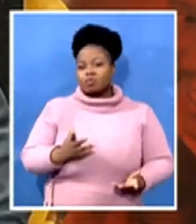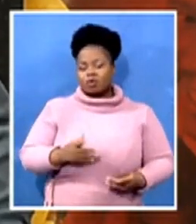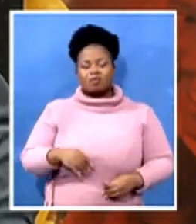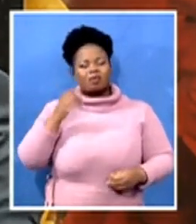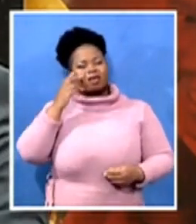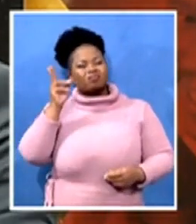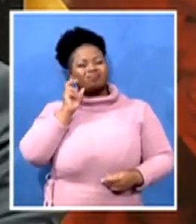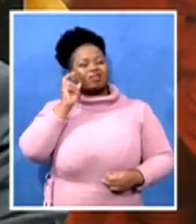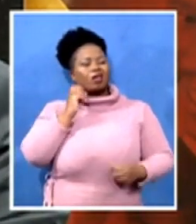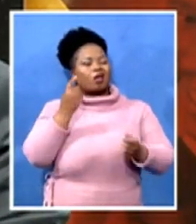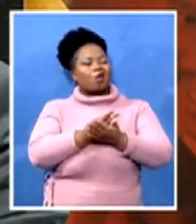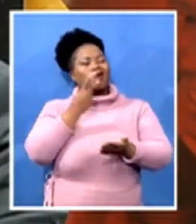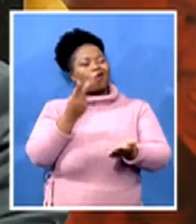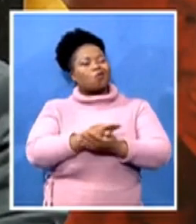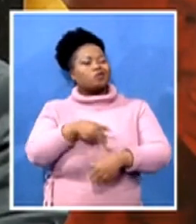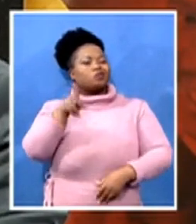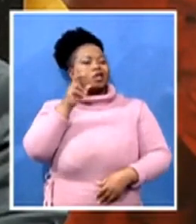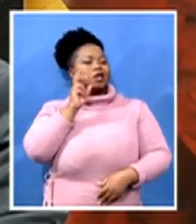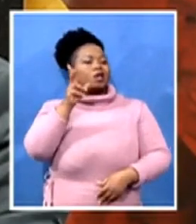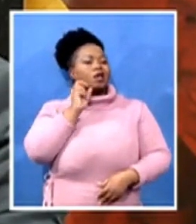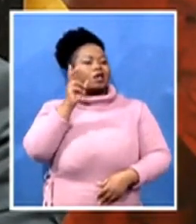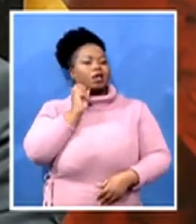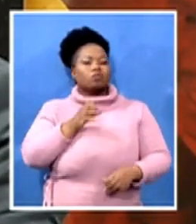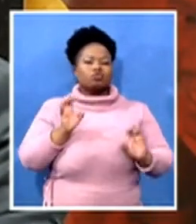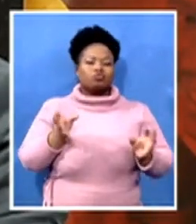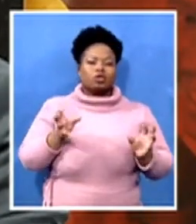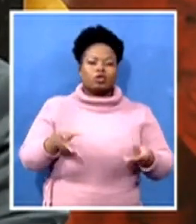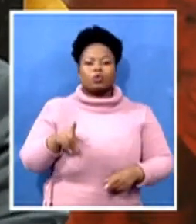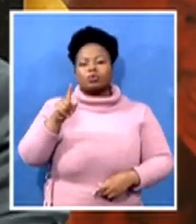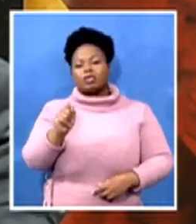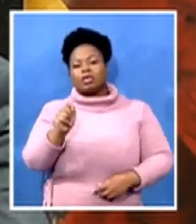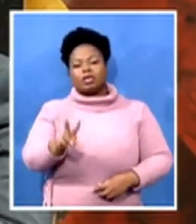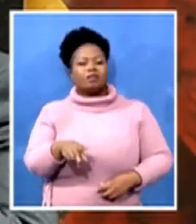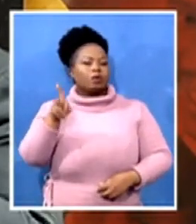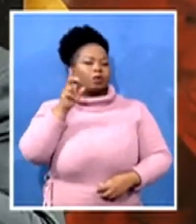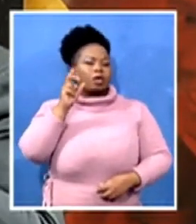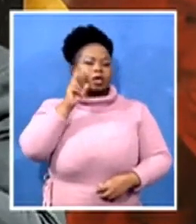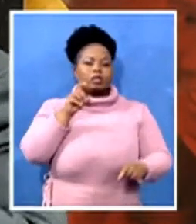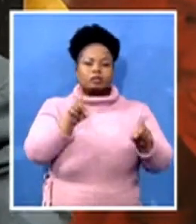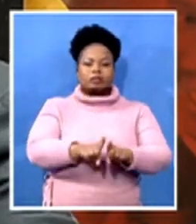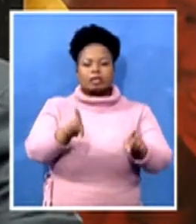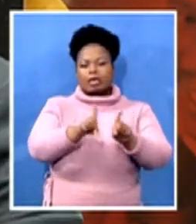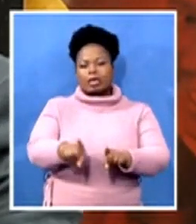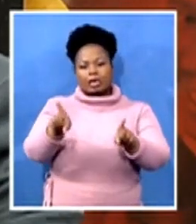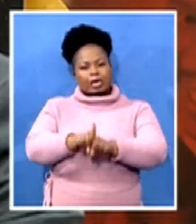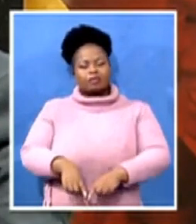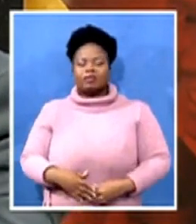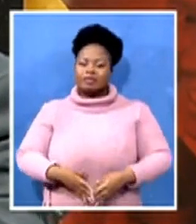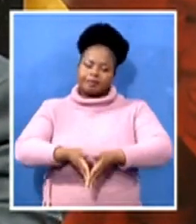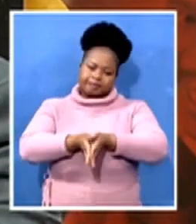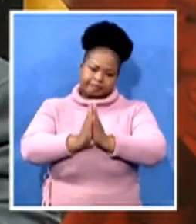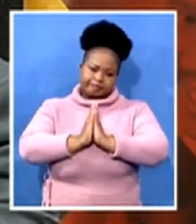siwathetha konomathotholo nasezi-TV, sicela abantu bakuthi sibabongoza okokuba bathobele